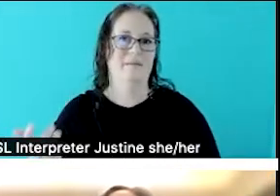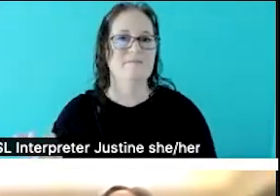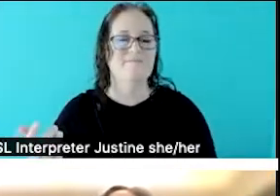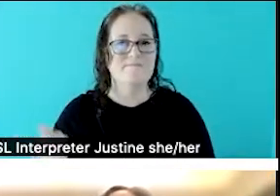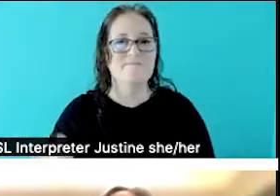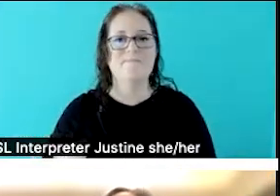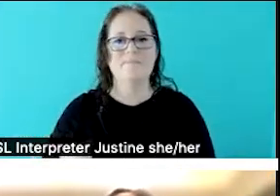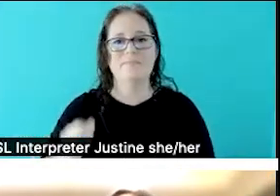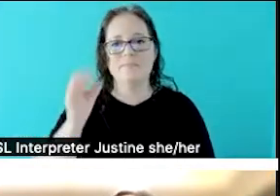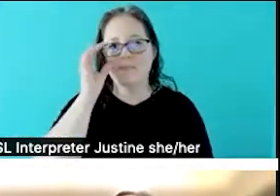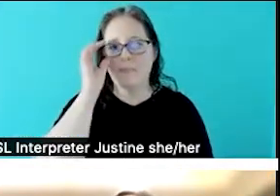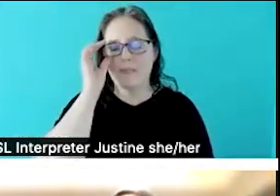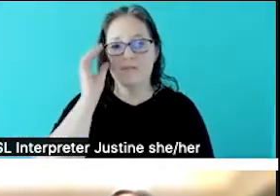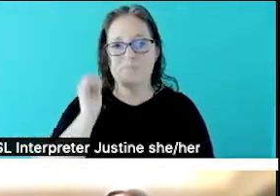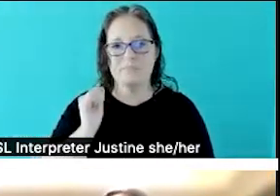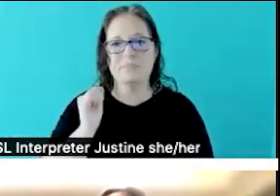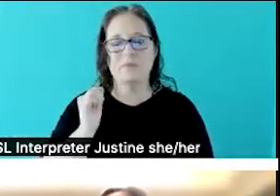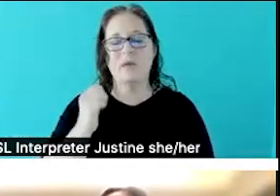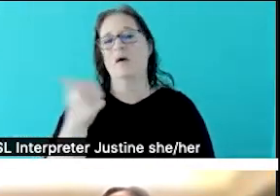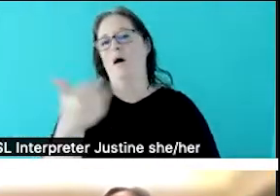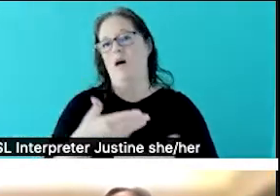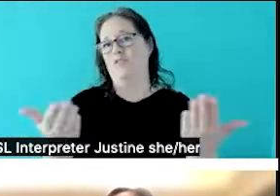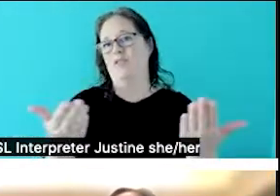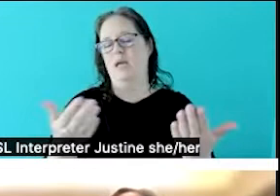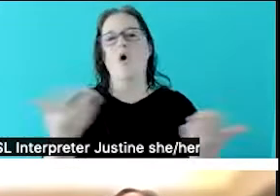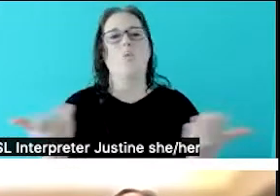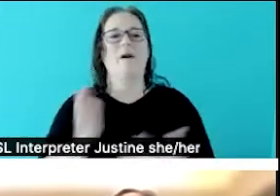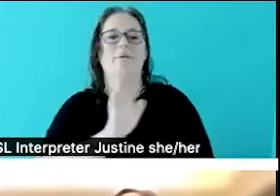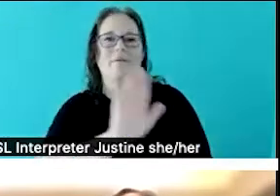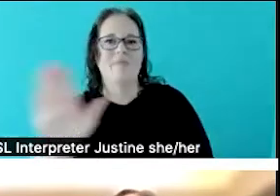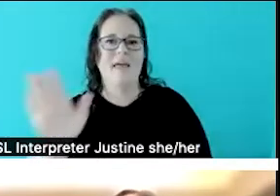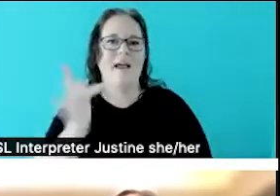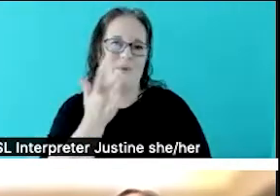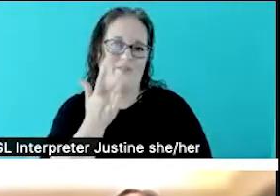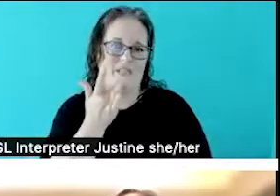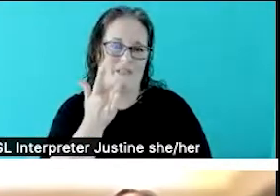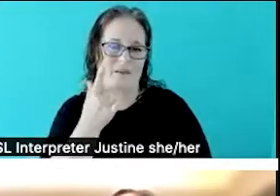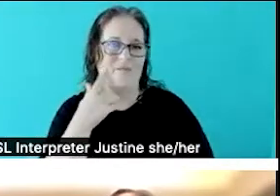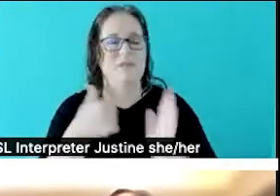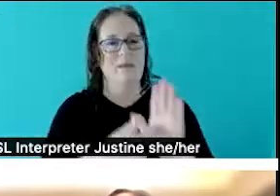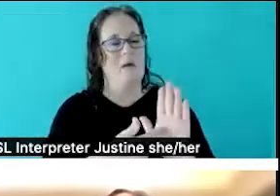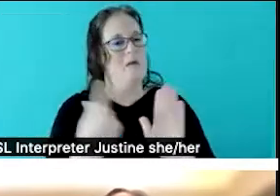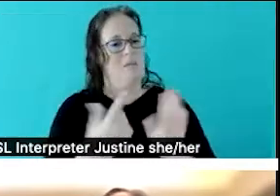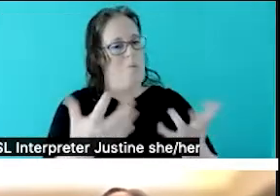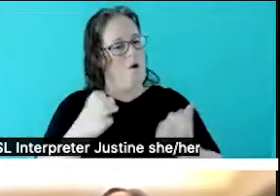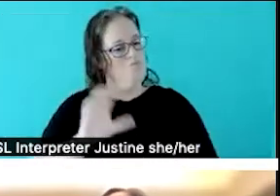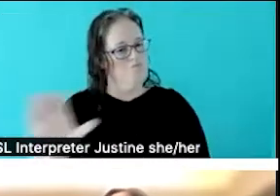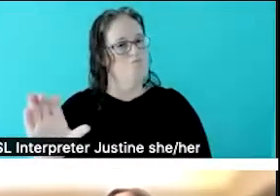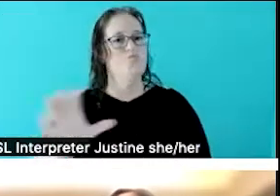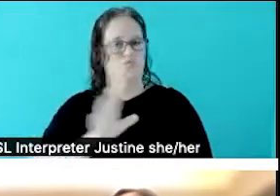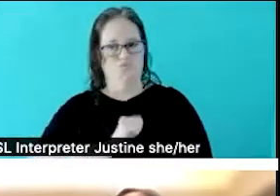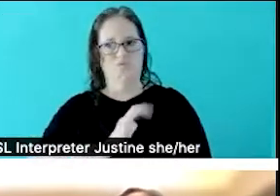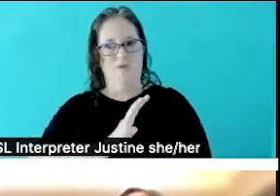the other thing is, what are their preferences, right? Some people may prefer closed captioning. Some people